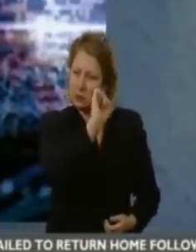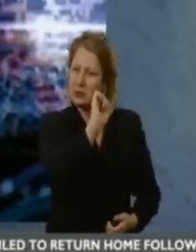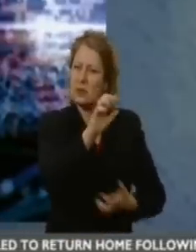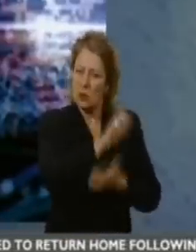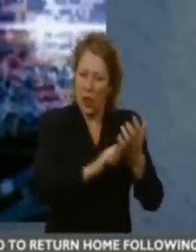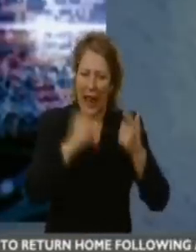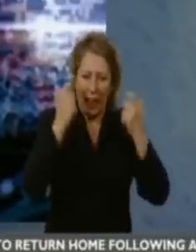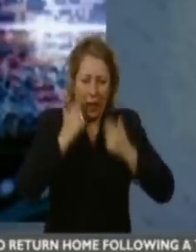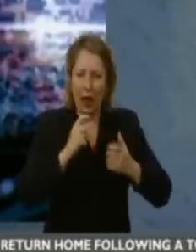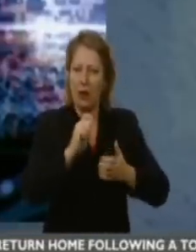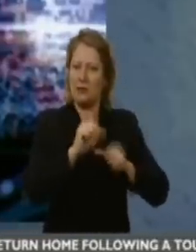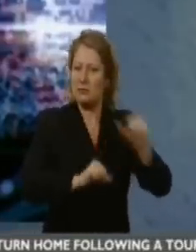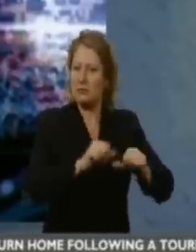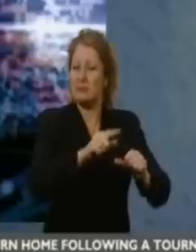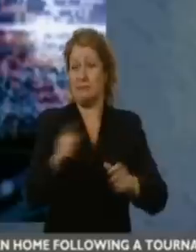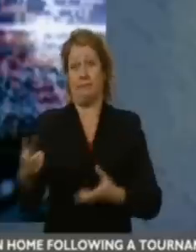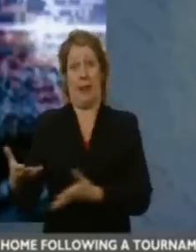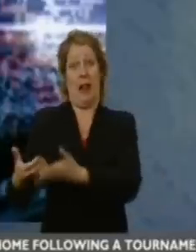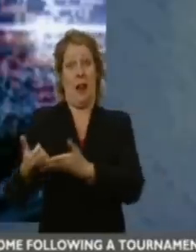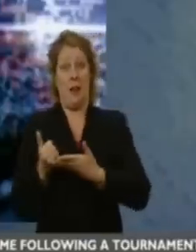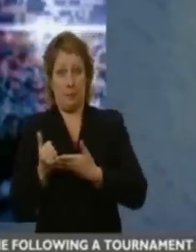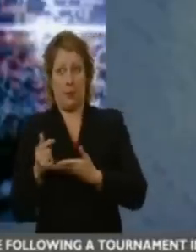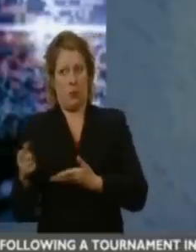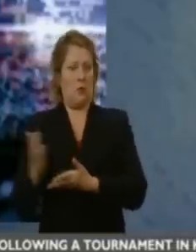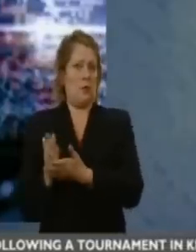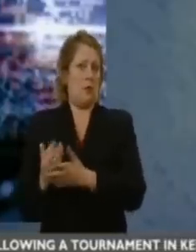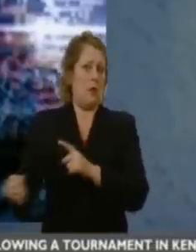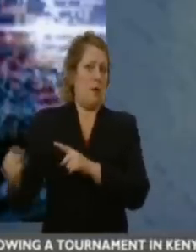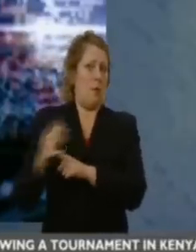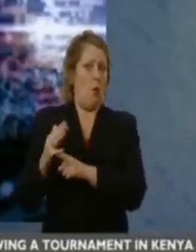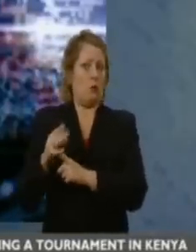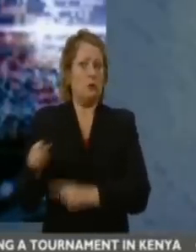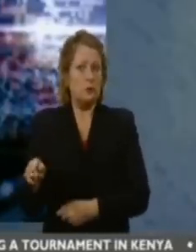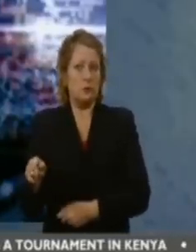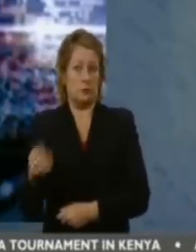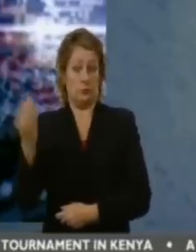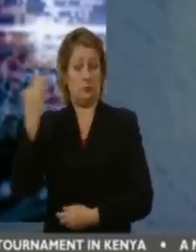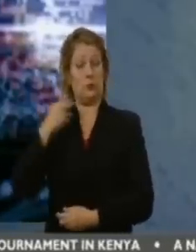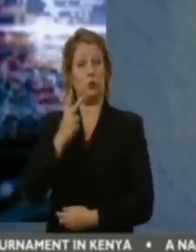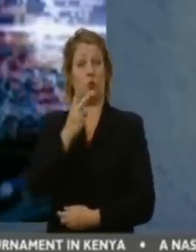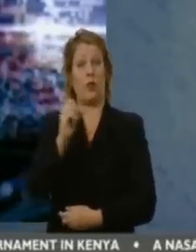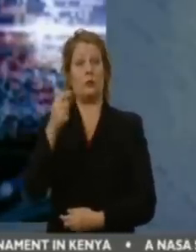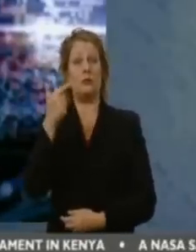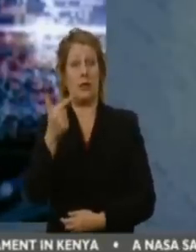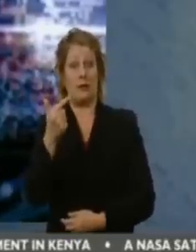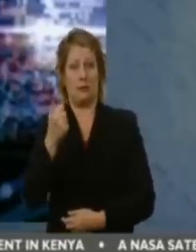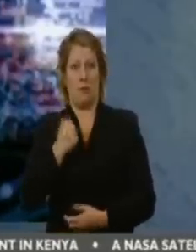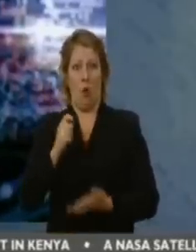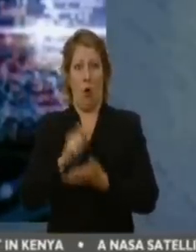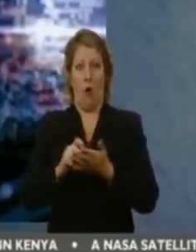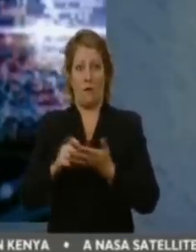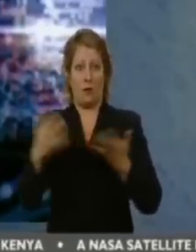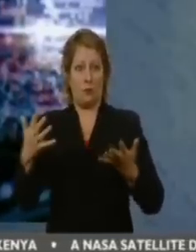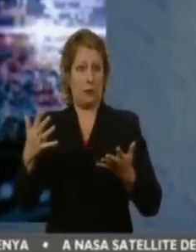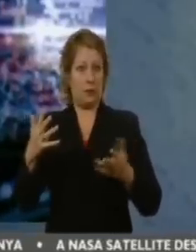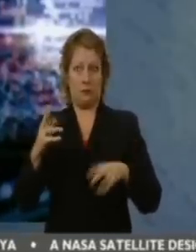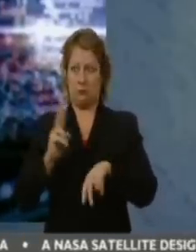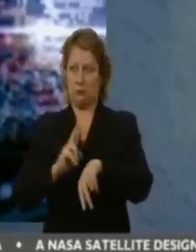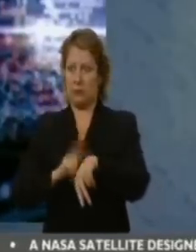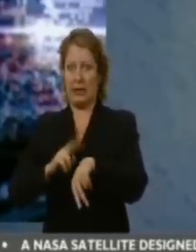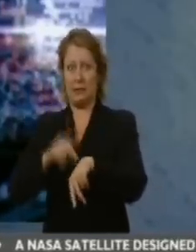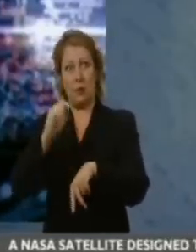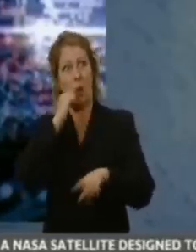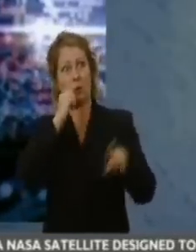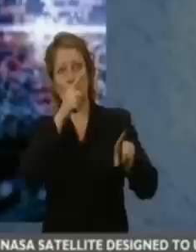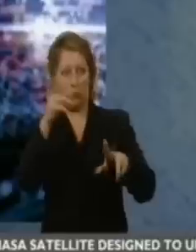Sergei became extremely important to us in 2007. 2007, our offices were raided by